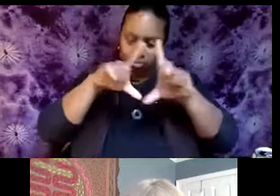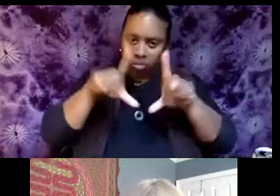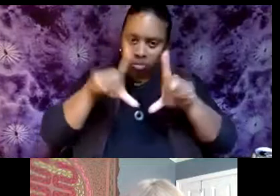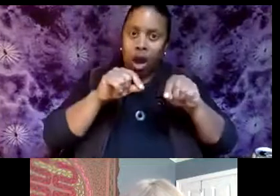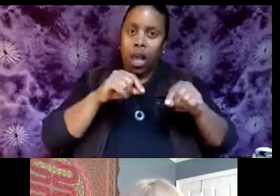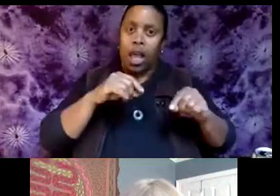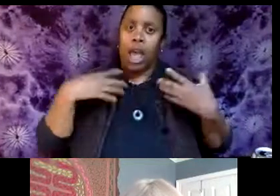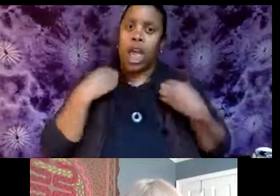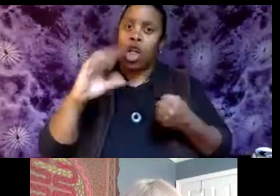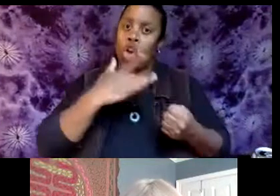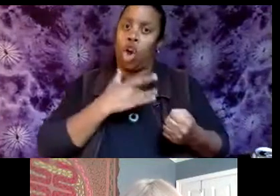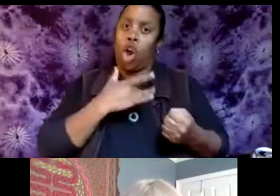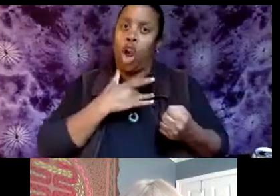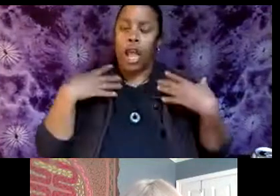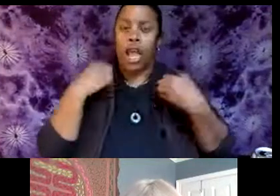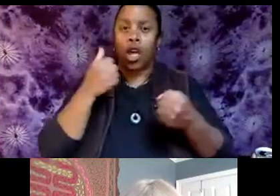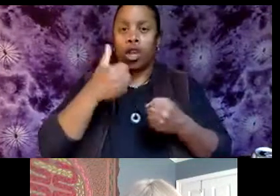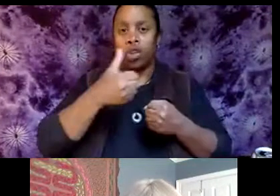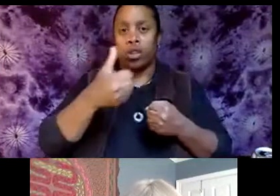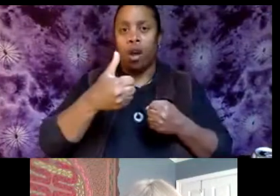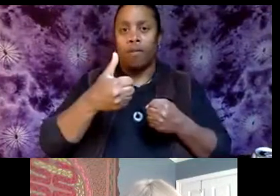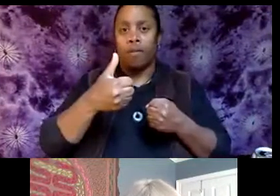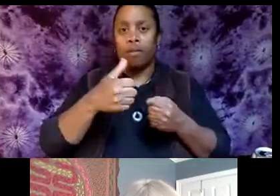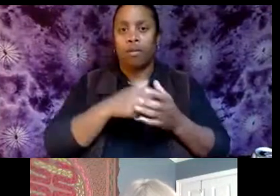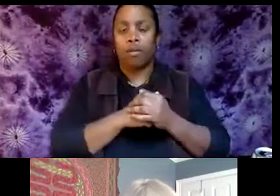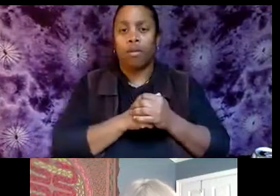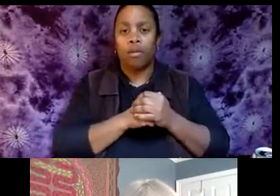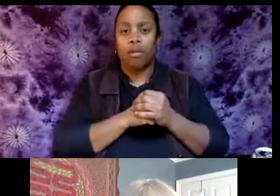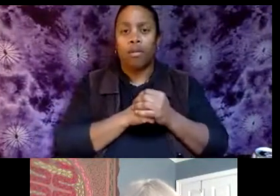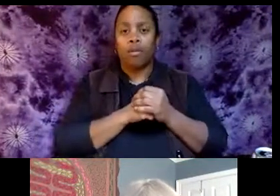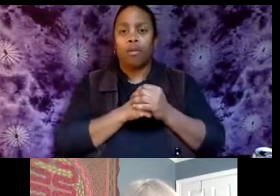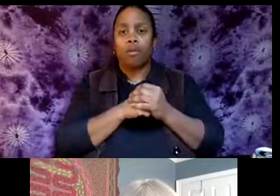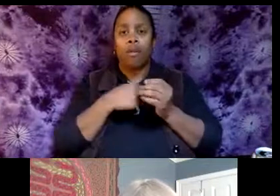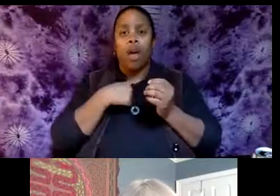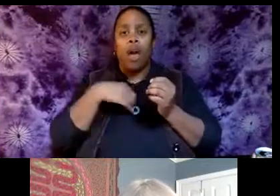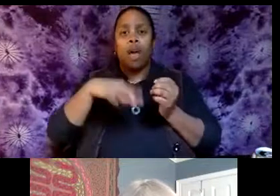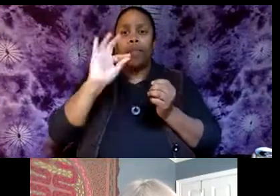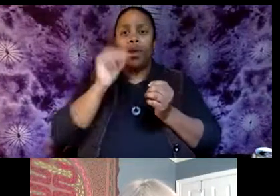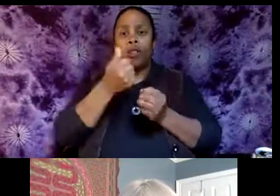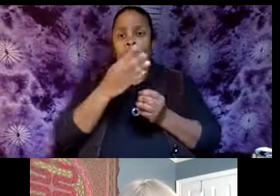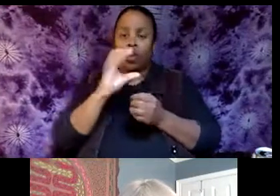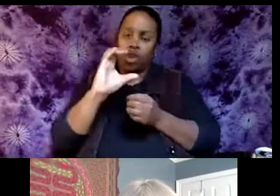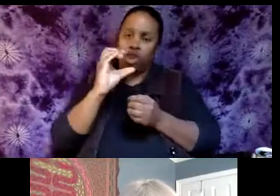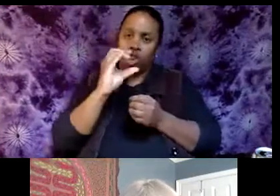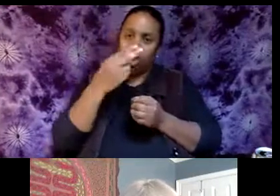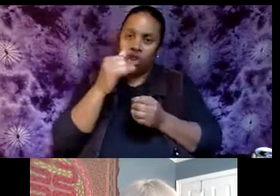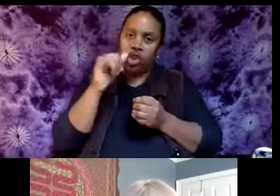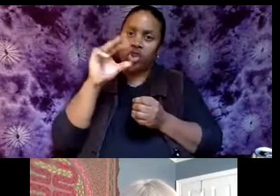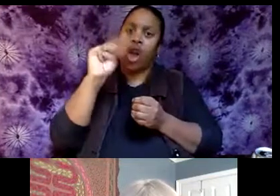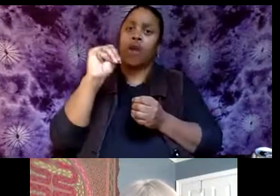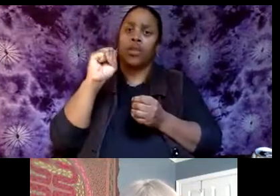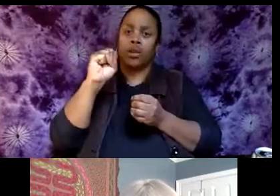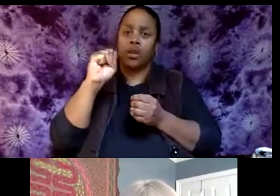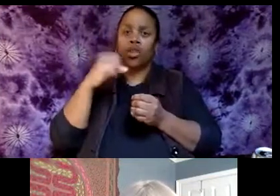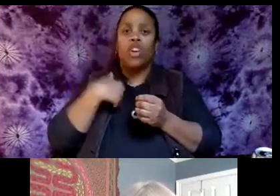yourself to get past all this. I pulled some charms too, which I just love. You got 2 butterflies,